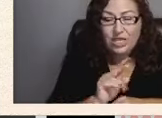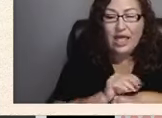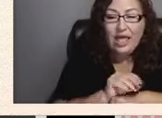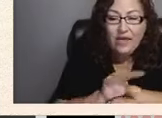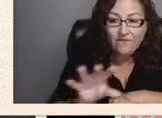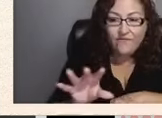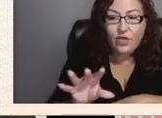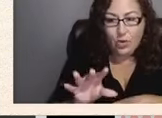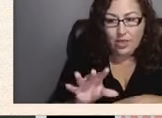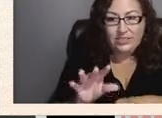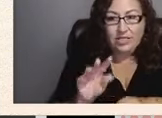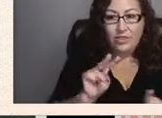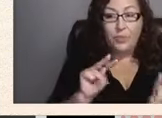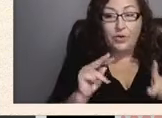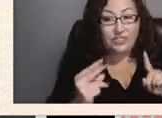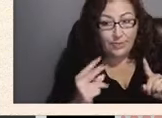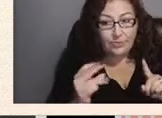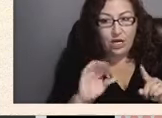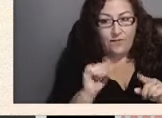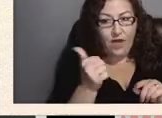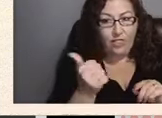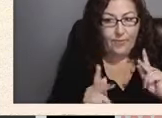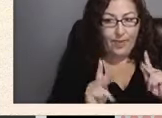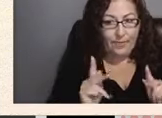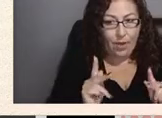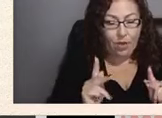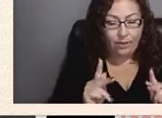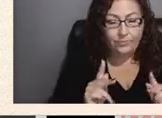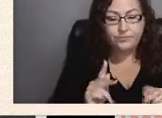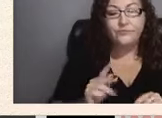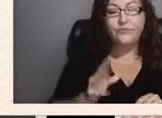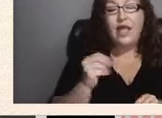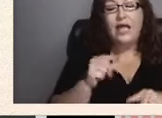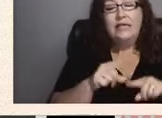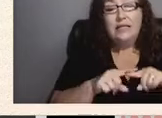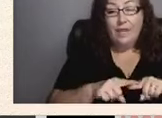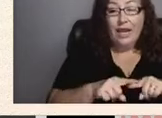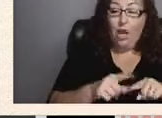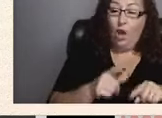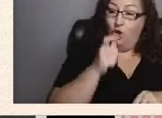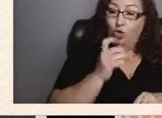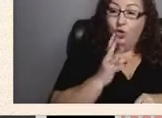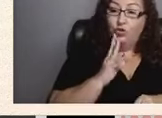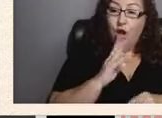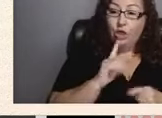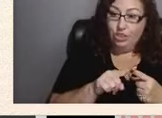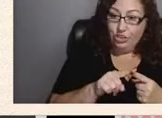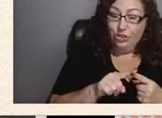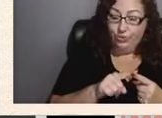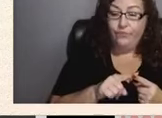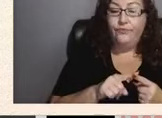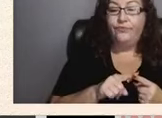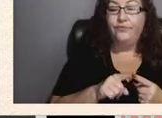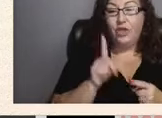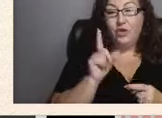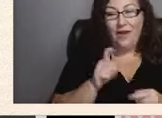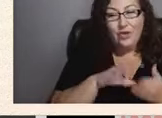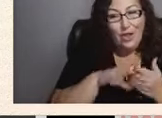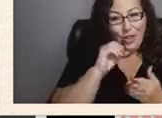the perception of other people. And depending upon who you talk to, you have to learn how